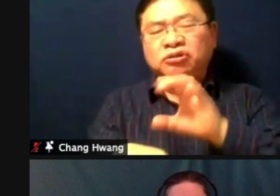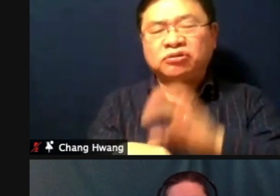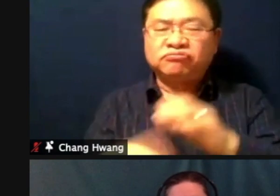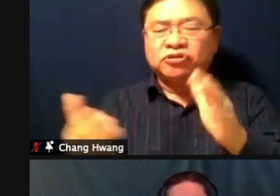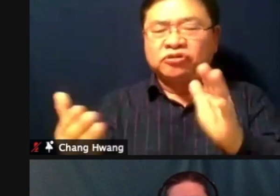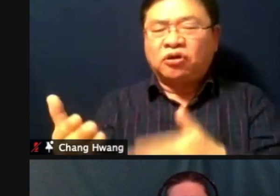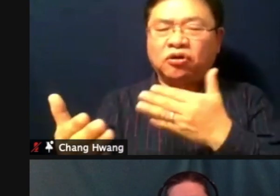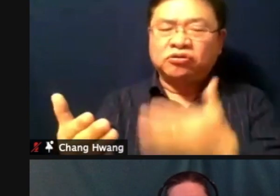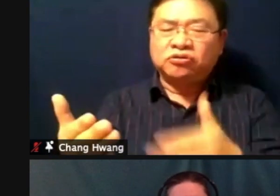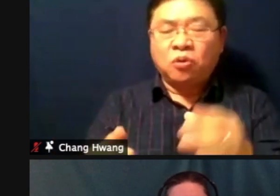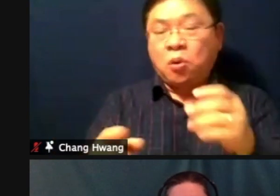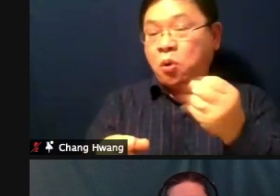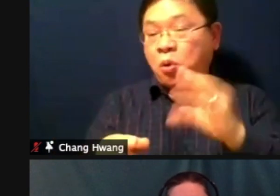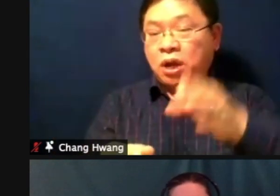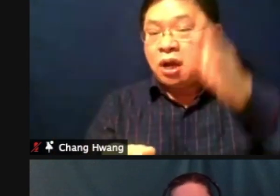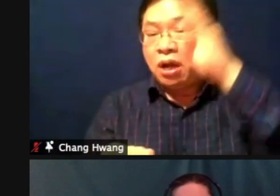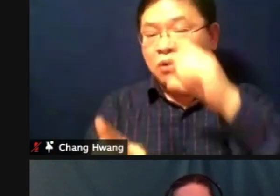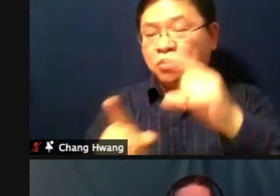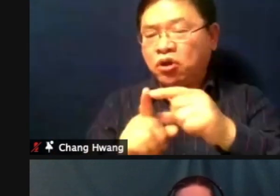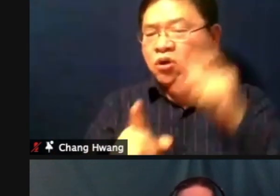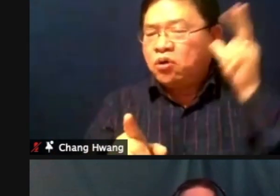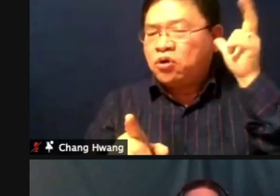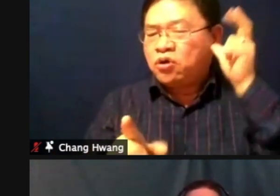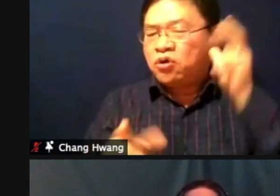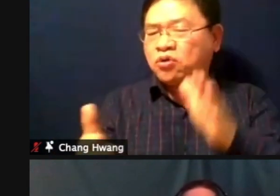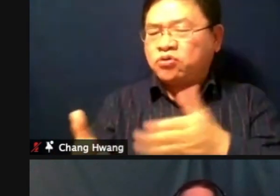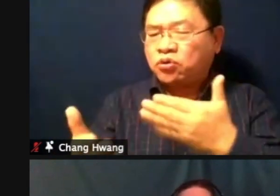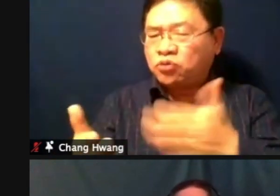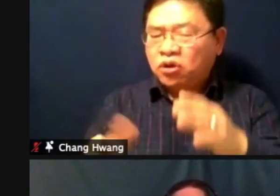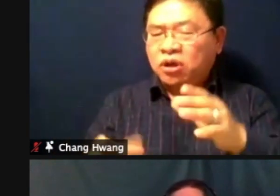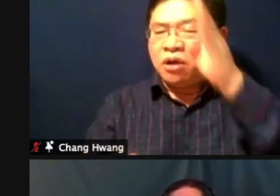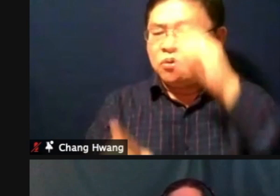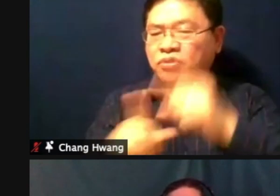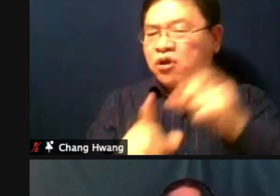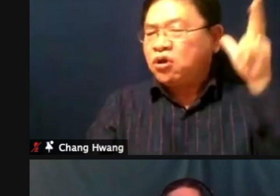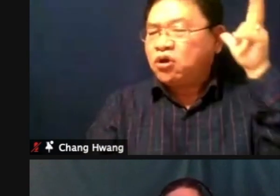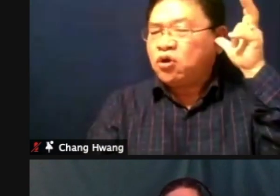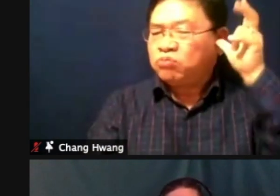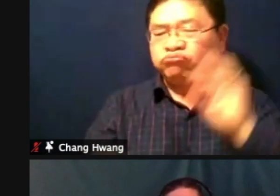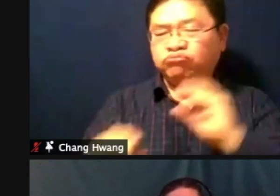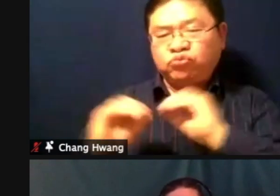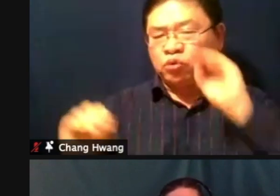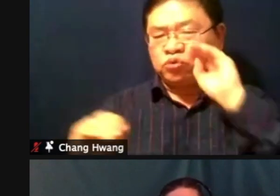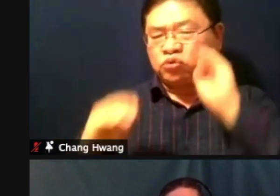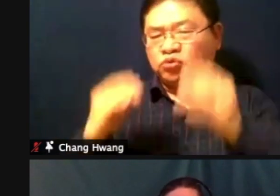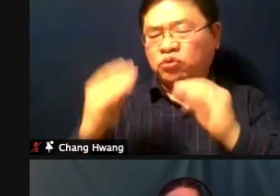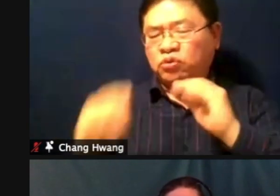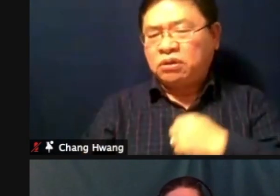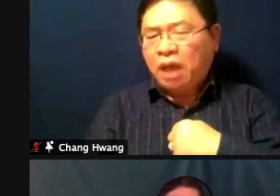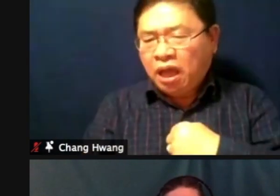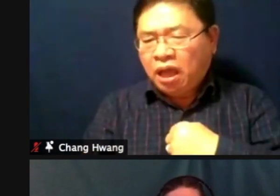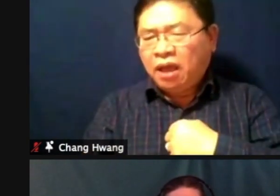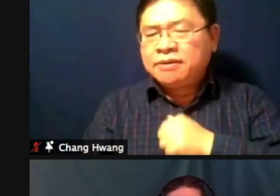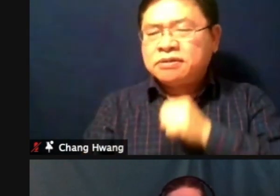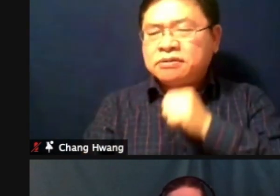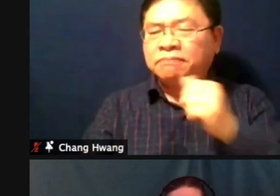And that's when we brought up the topic of, you know, having church music, perhaps a CD that you can listen to and listen to the worship